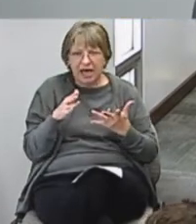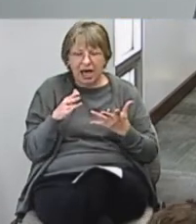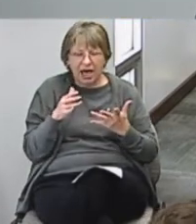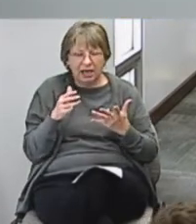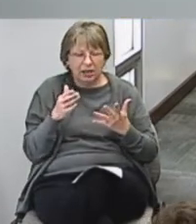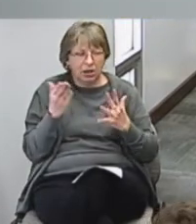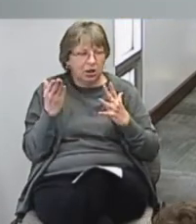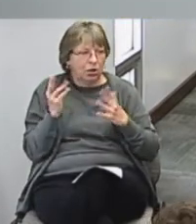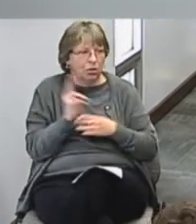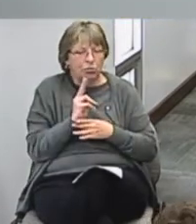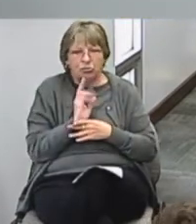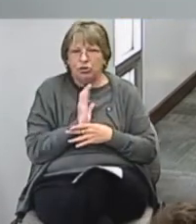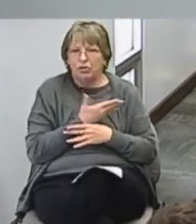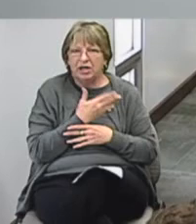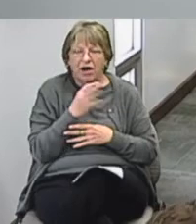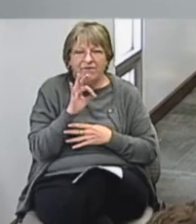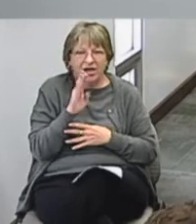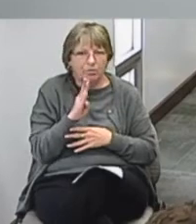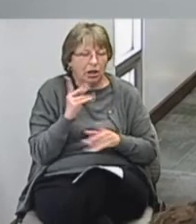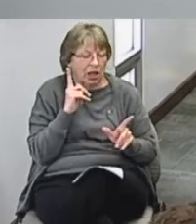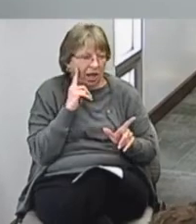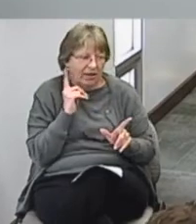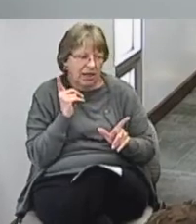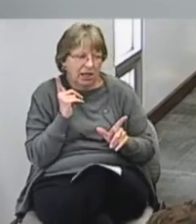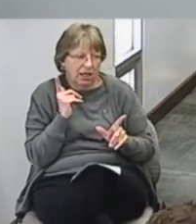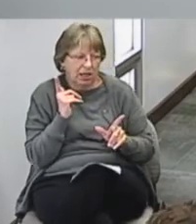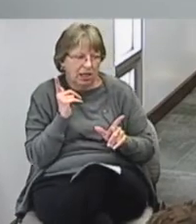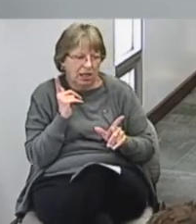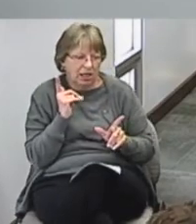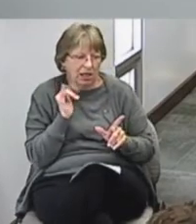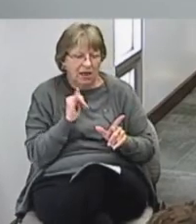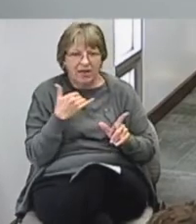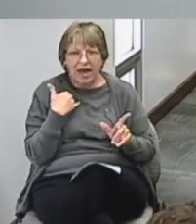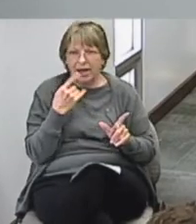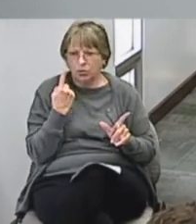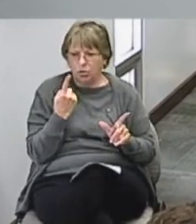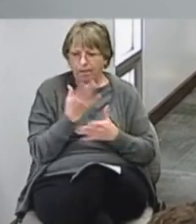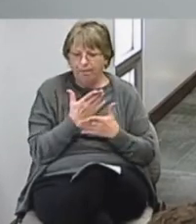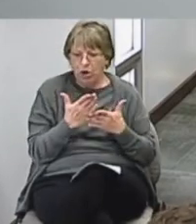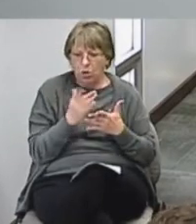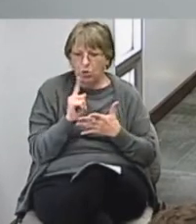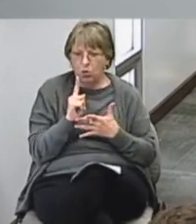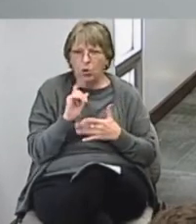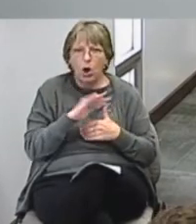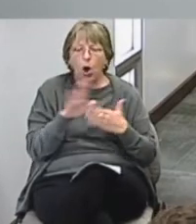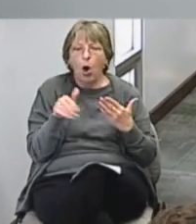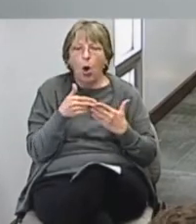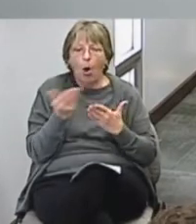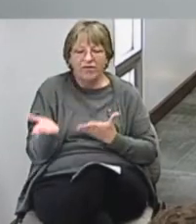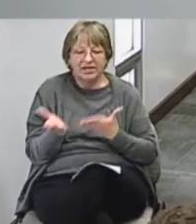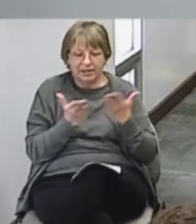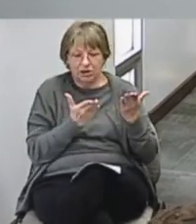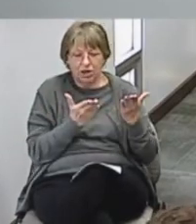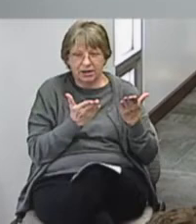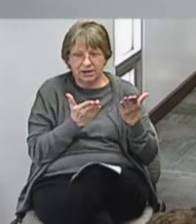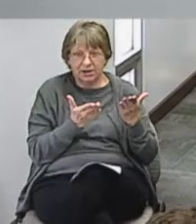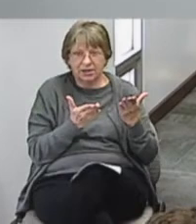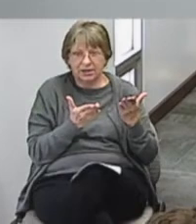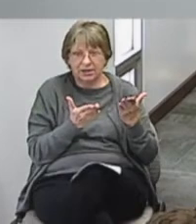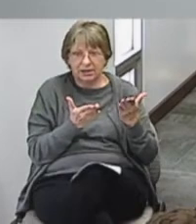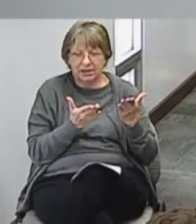media. And I think basically just having one, centerpiece where all the suggestions come before, and then